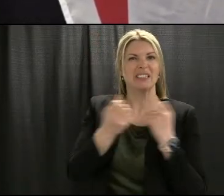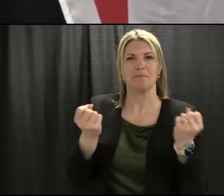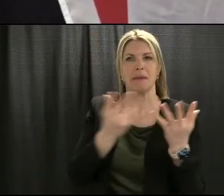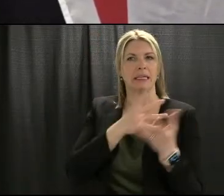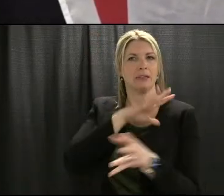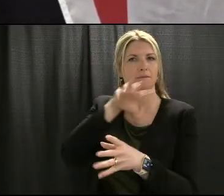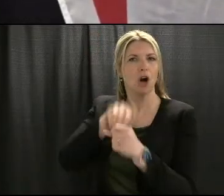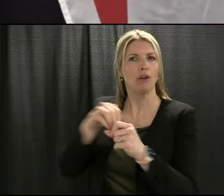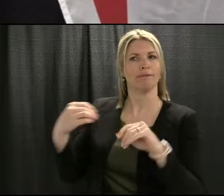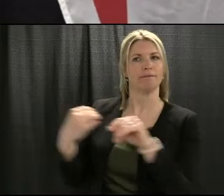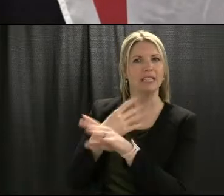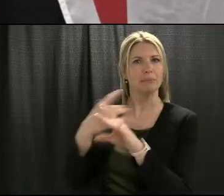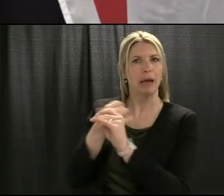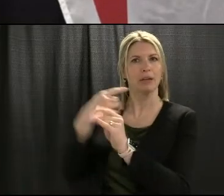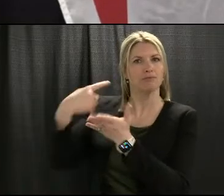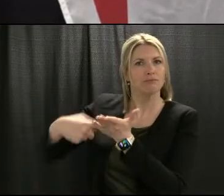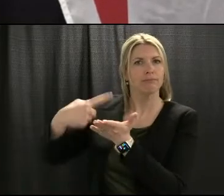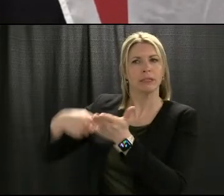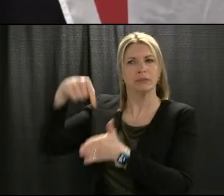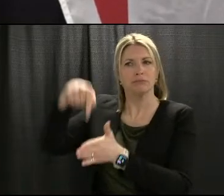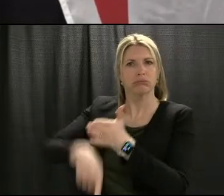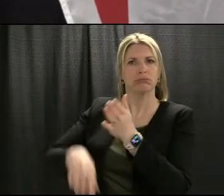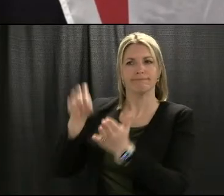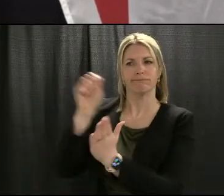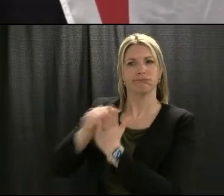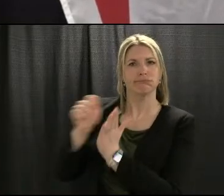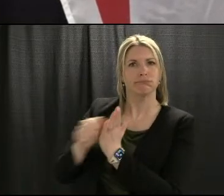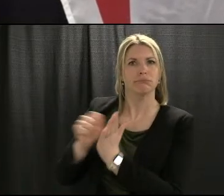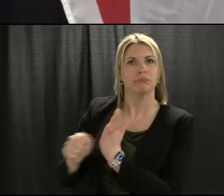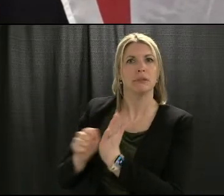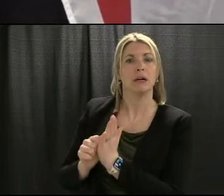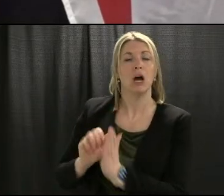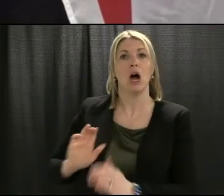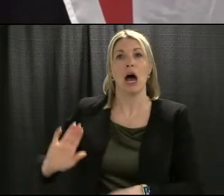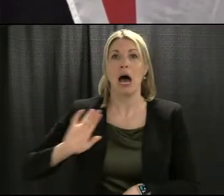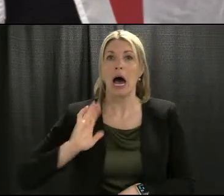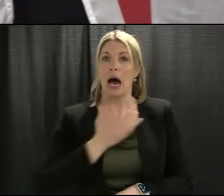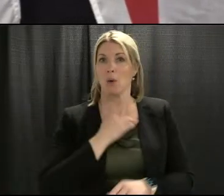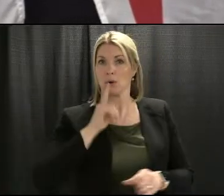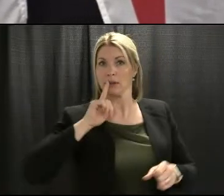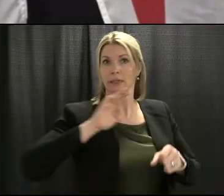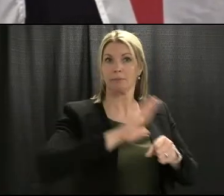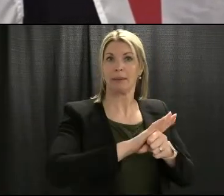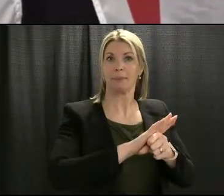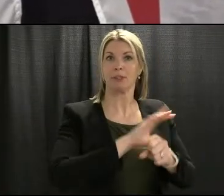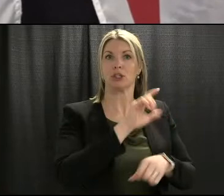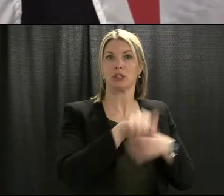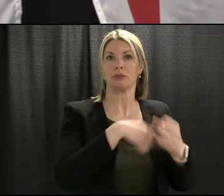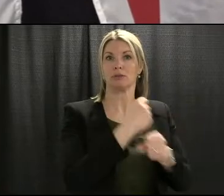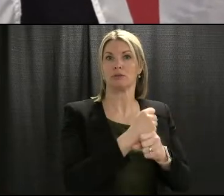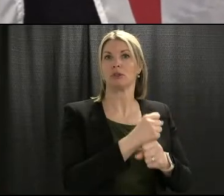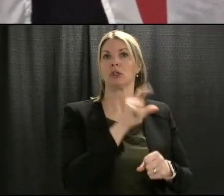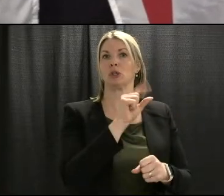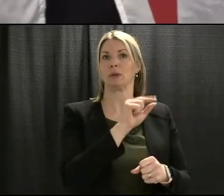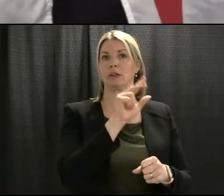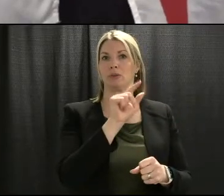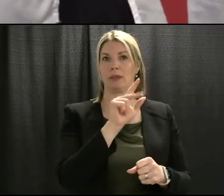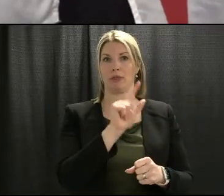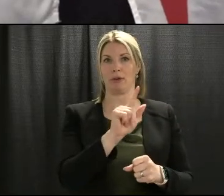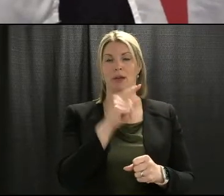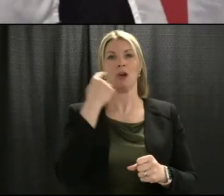2023, Your Health, Our Priority, demonstrates our commitment to actioning recommendations in the Health